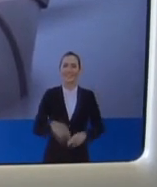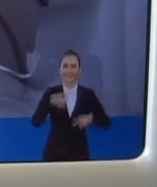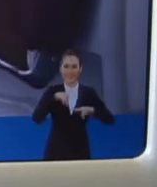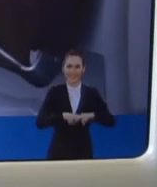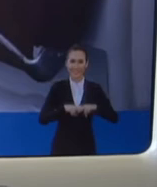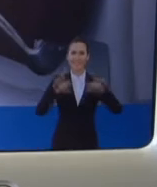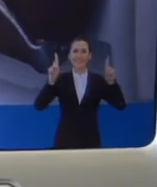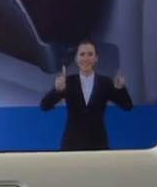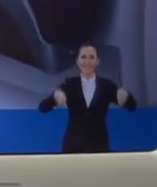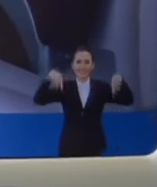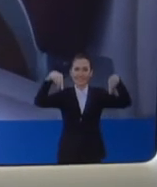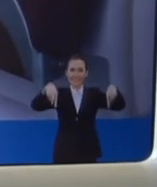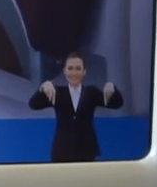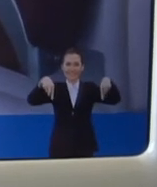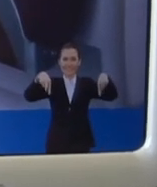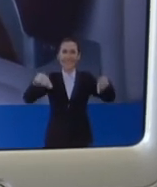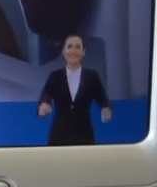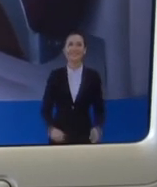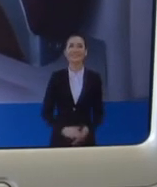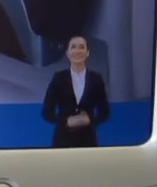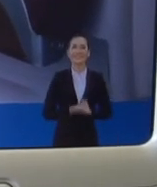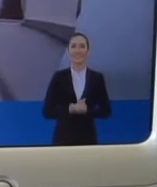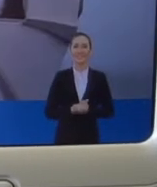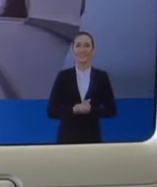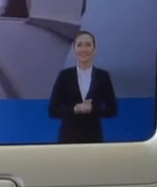and footrest are folded away.